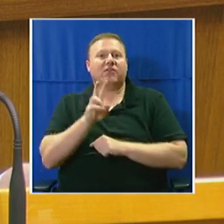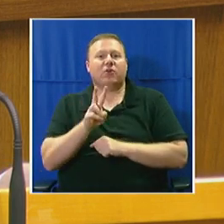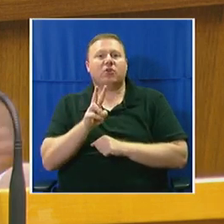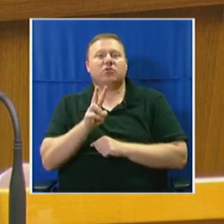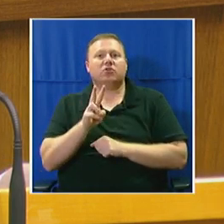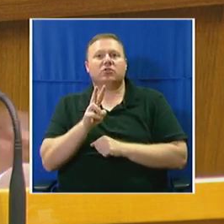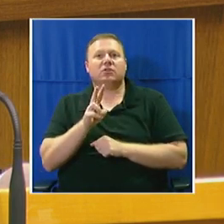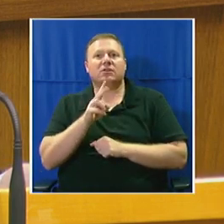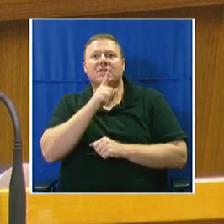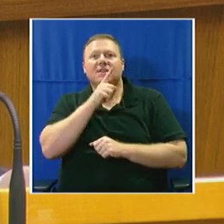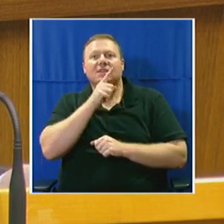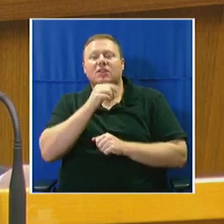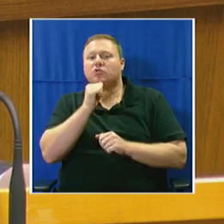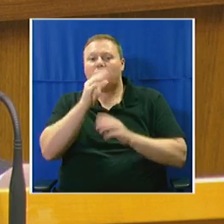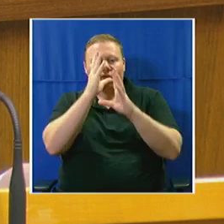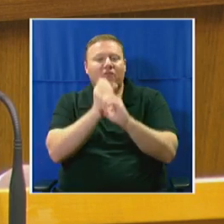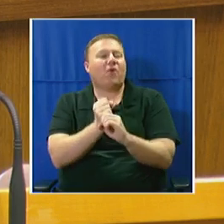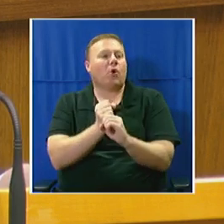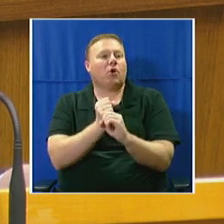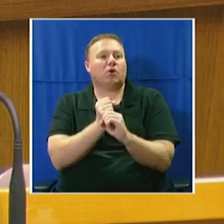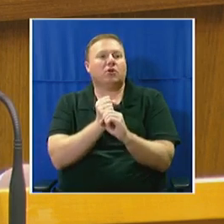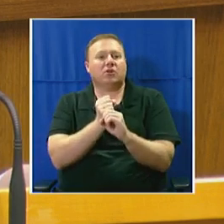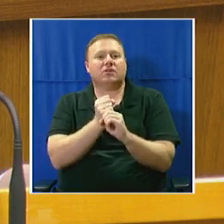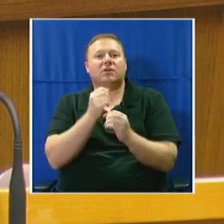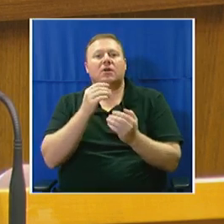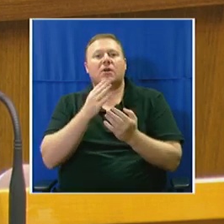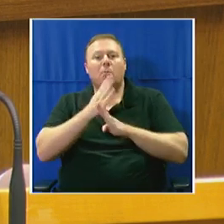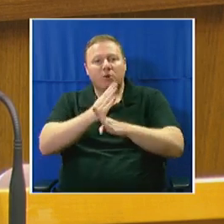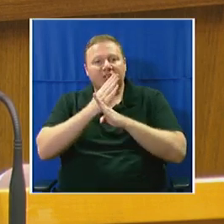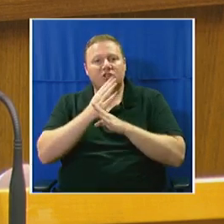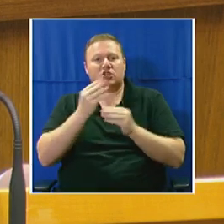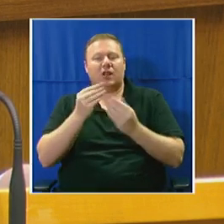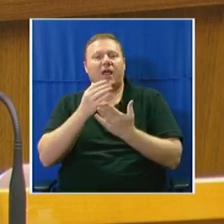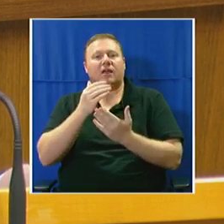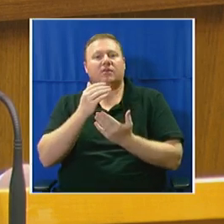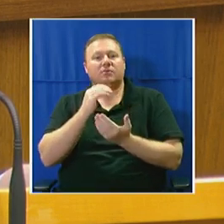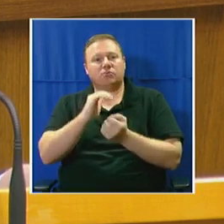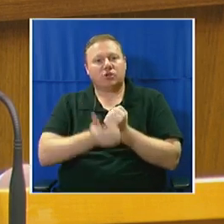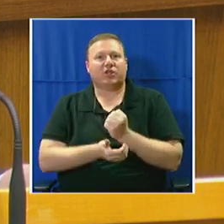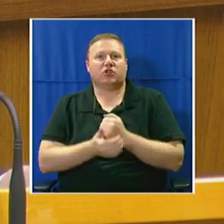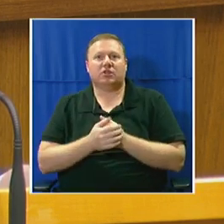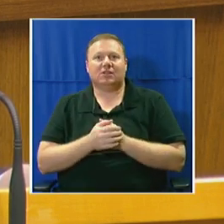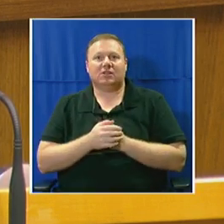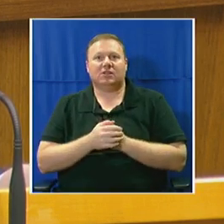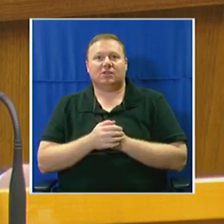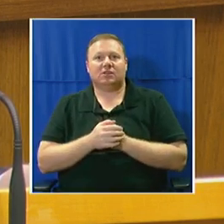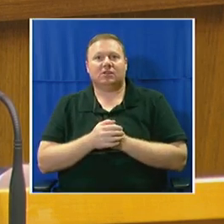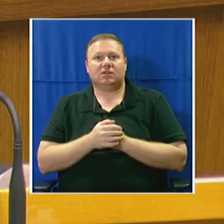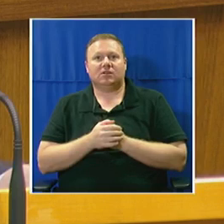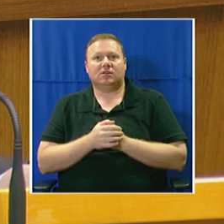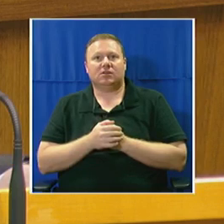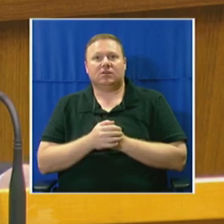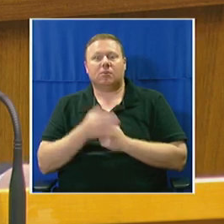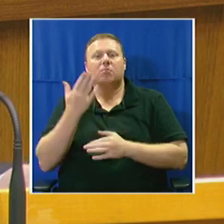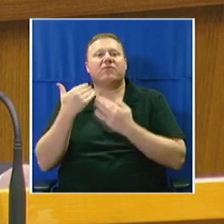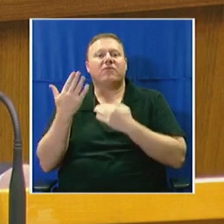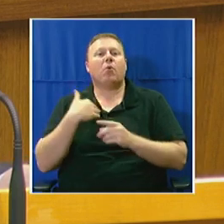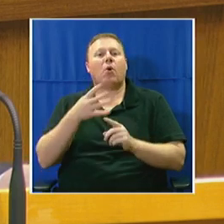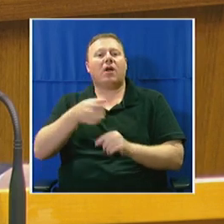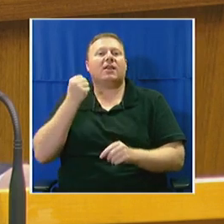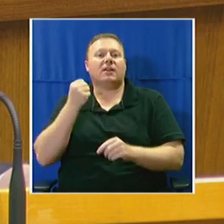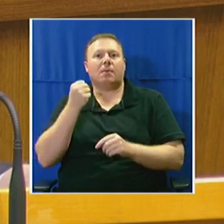children who are not Visions who in many instances are raped by men the reason to advance the